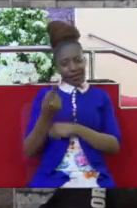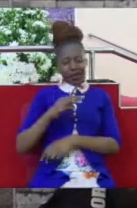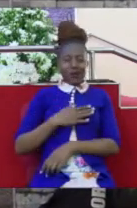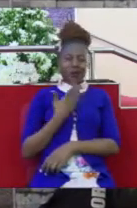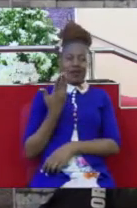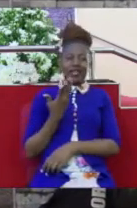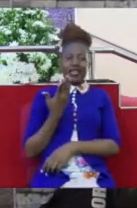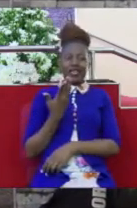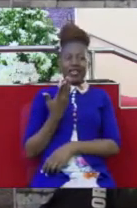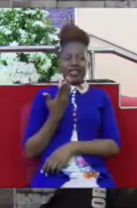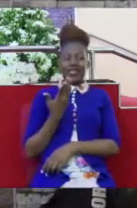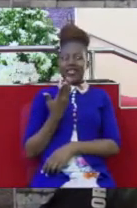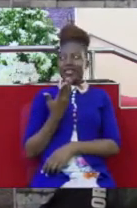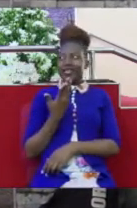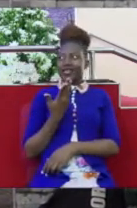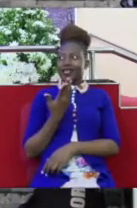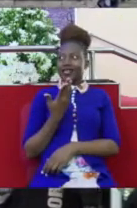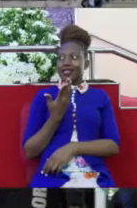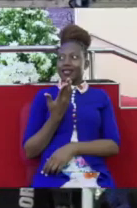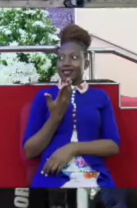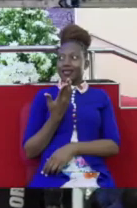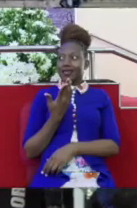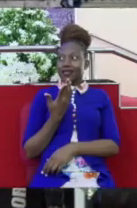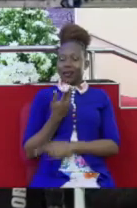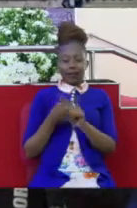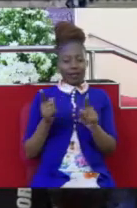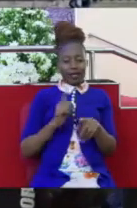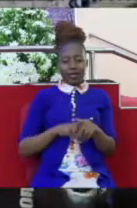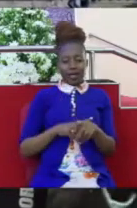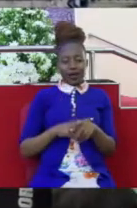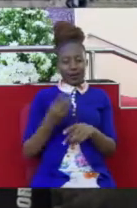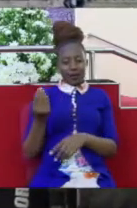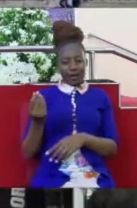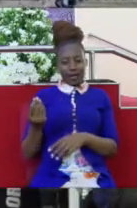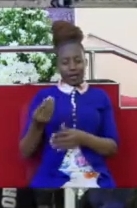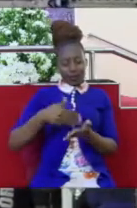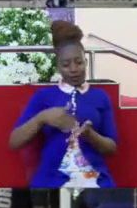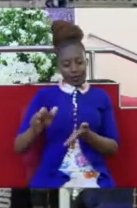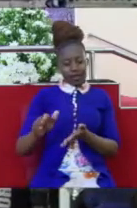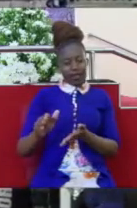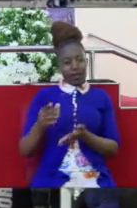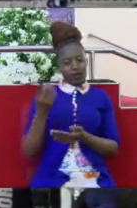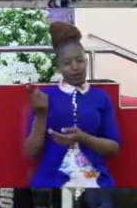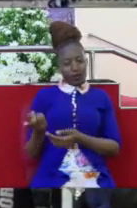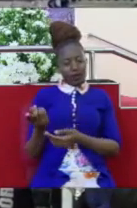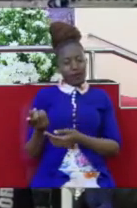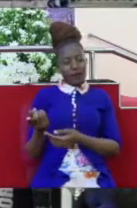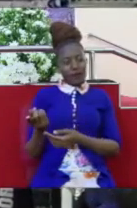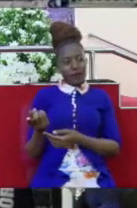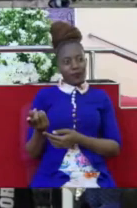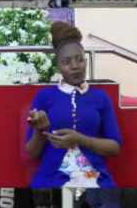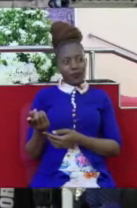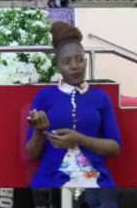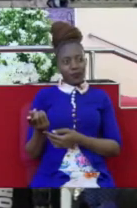And when they looked, when it was transferred to them, ilipoekezwa kwa simu yao, this is what I heard.